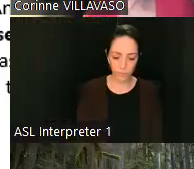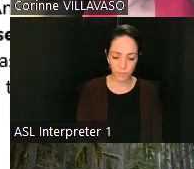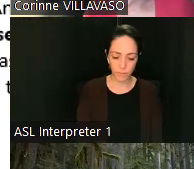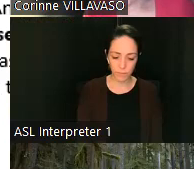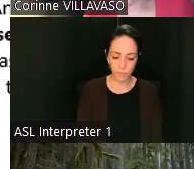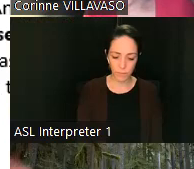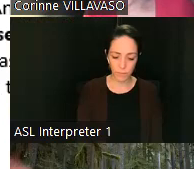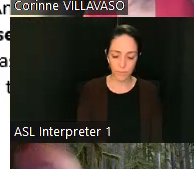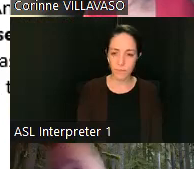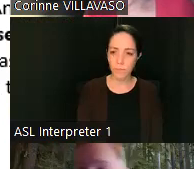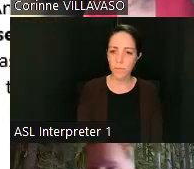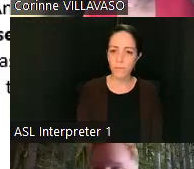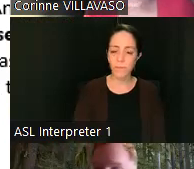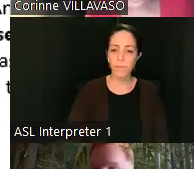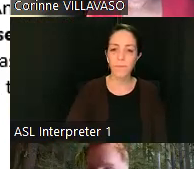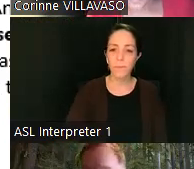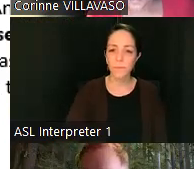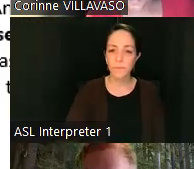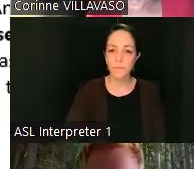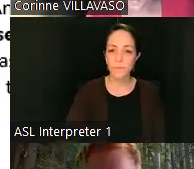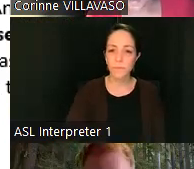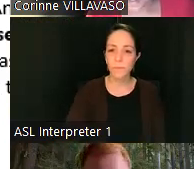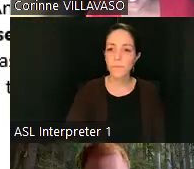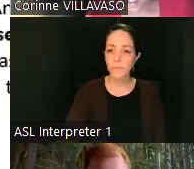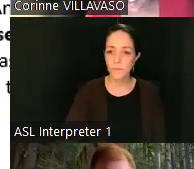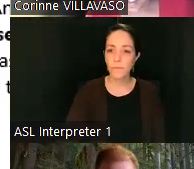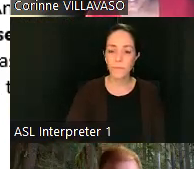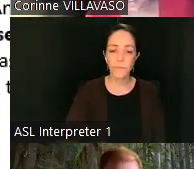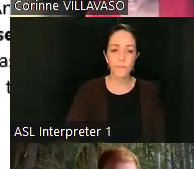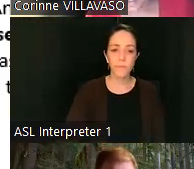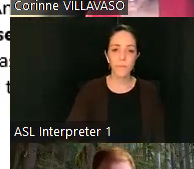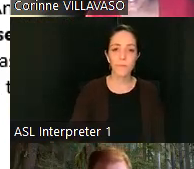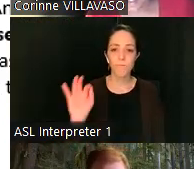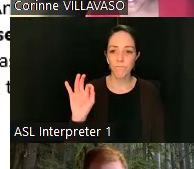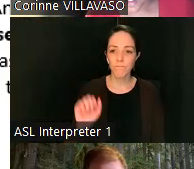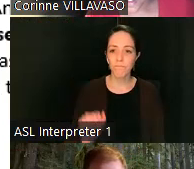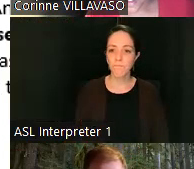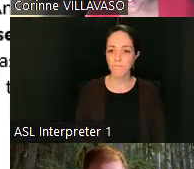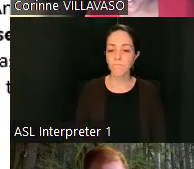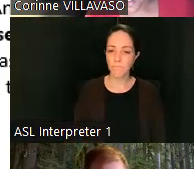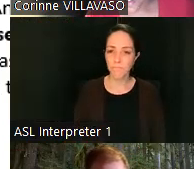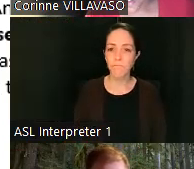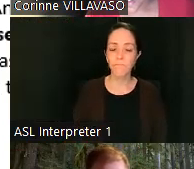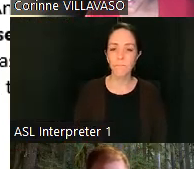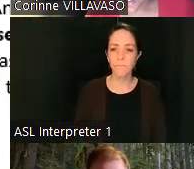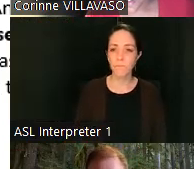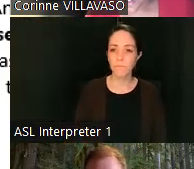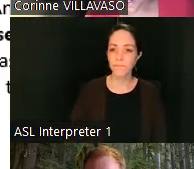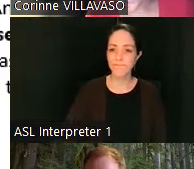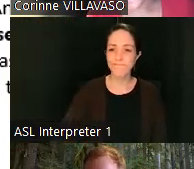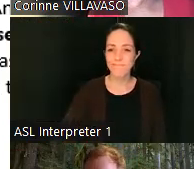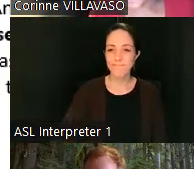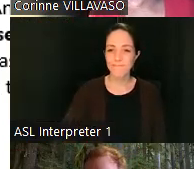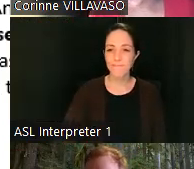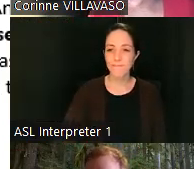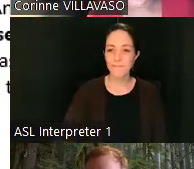ASL interpretation? Yeah, Christine, as ASL interpreter one, she was actually going to start.